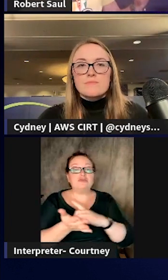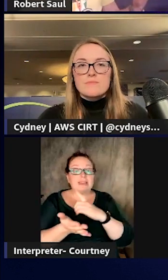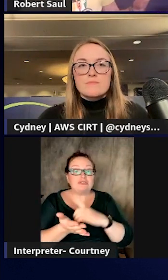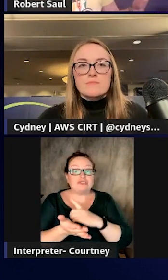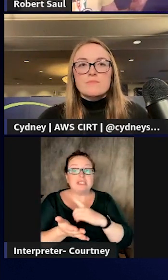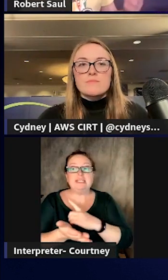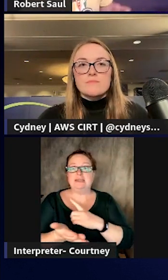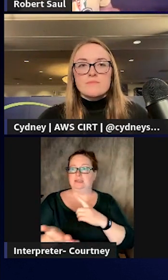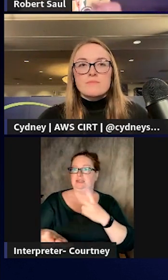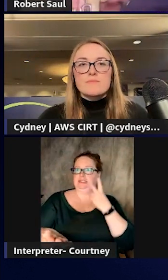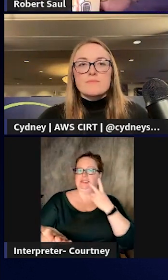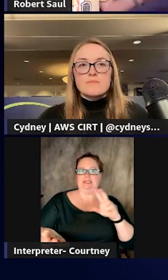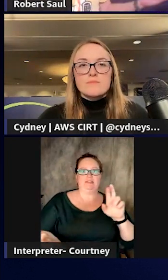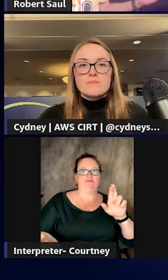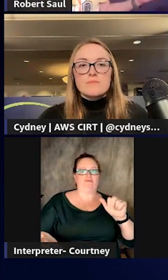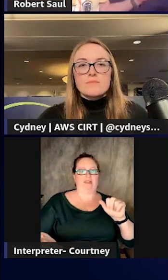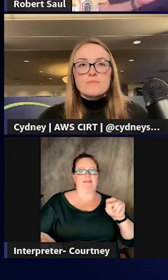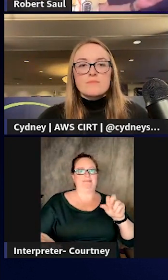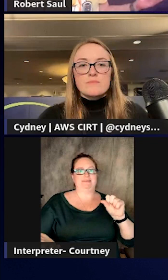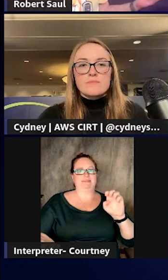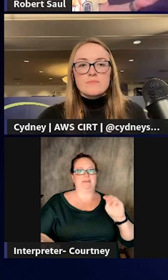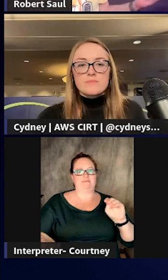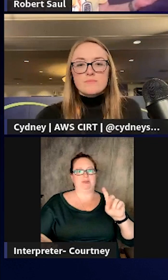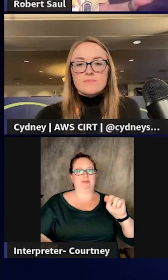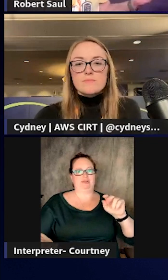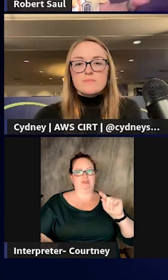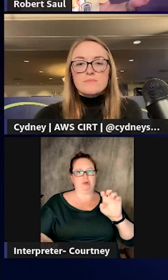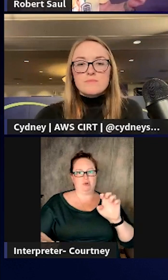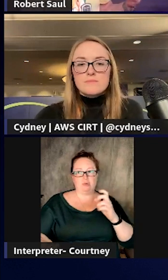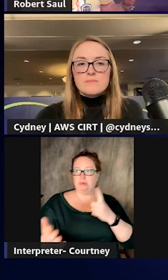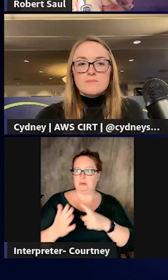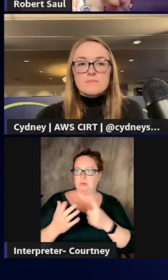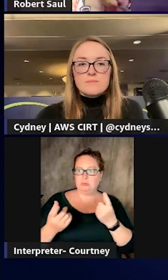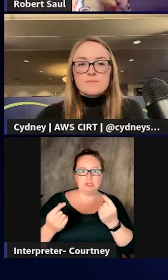a ransom note there. What do you do? Where do you go?